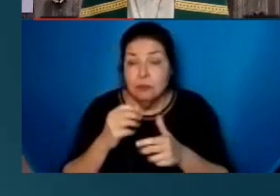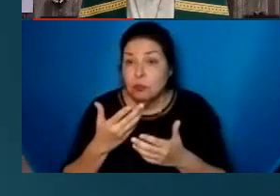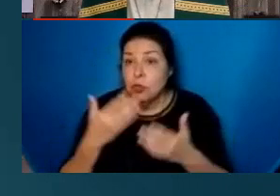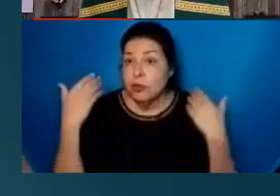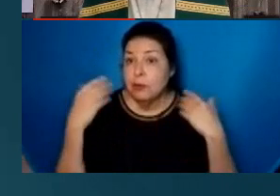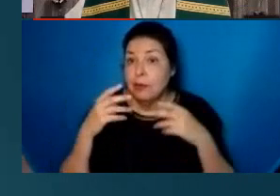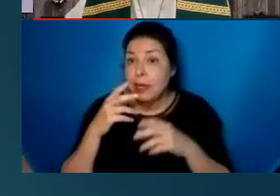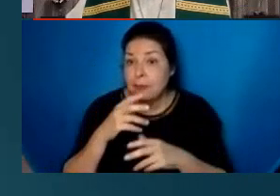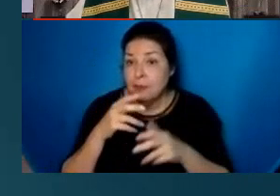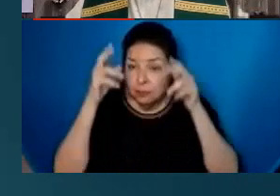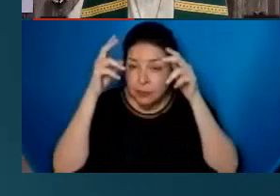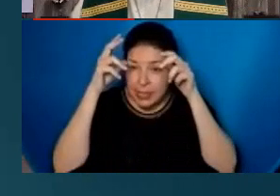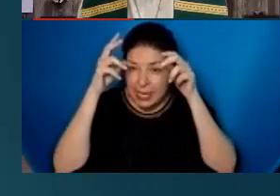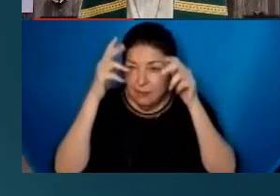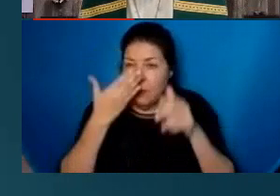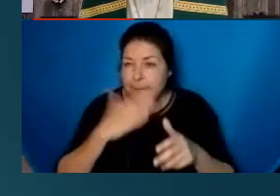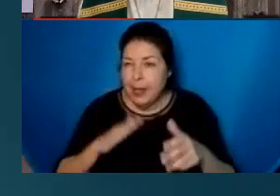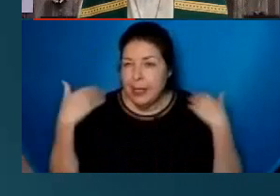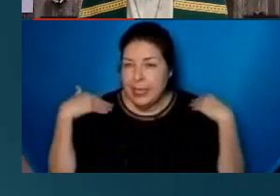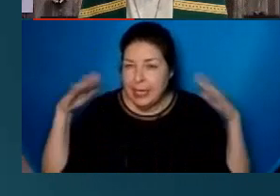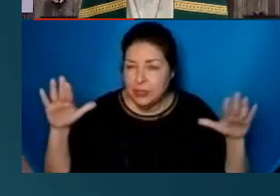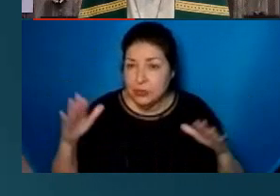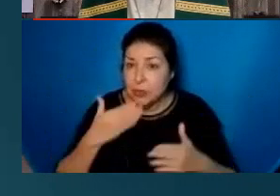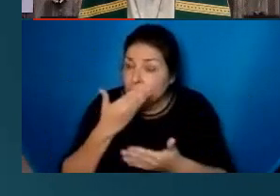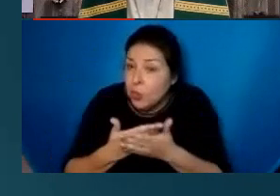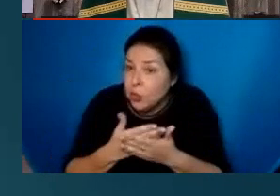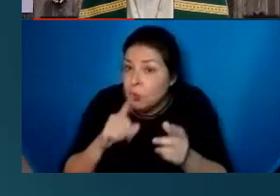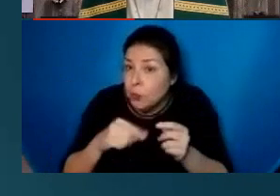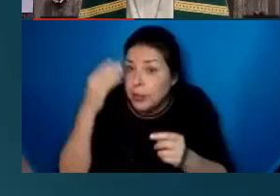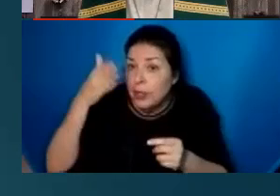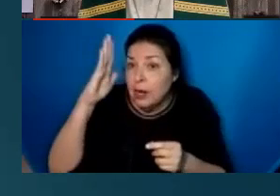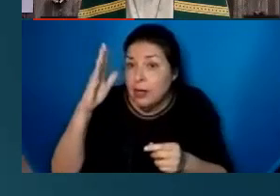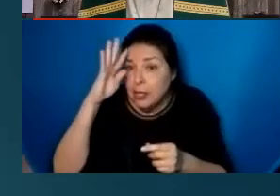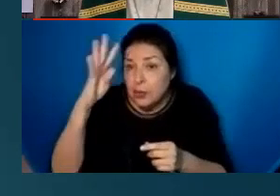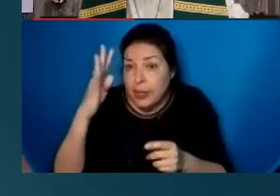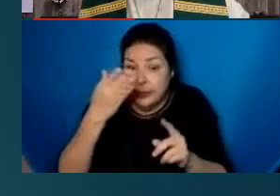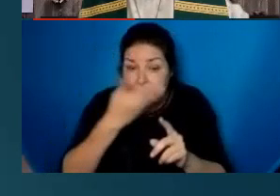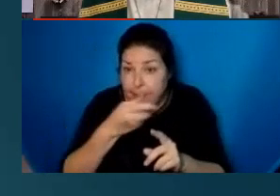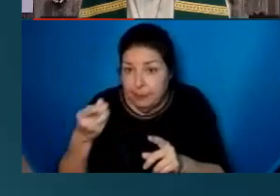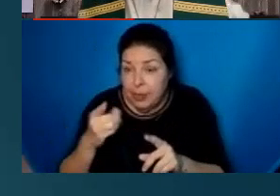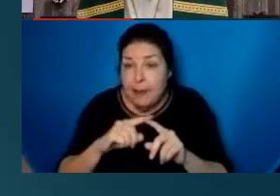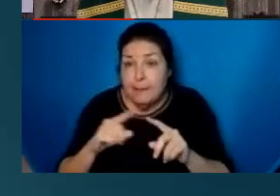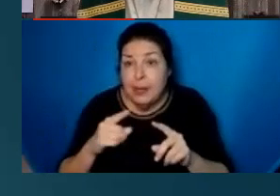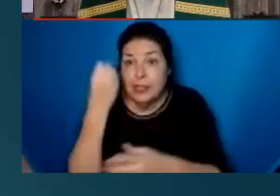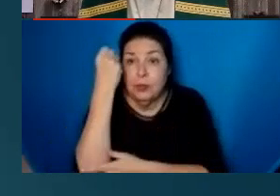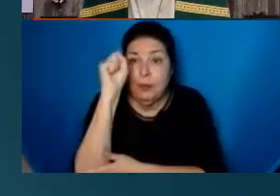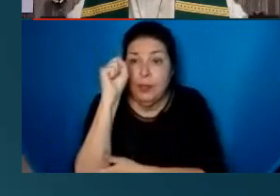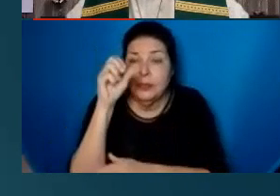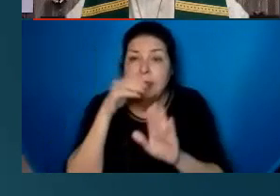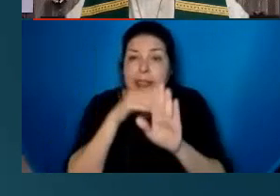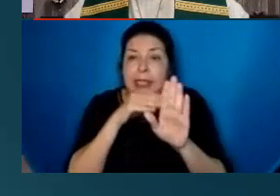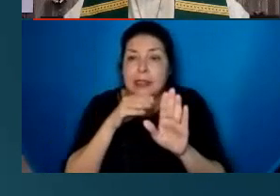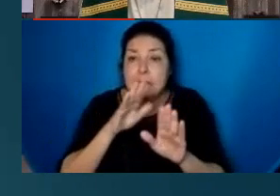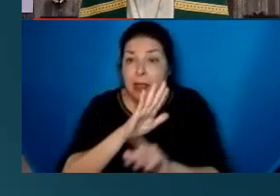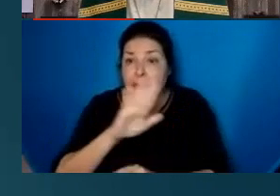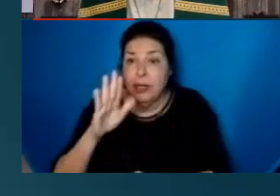They were good when God created them, but they rebelled against their creator. The Bible is not clear as